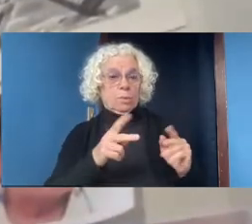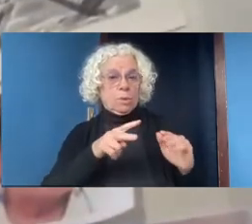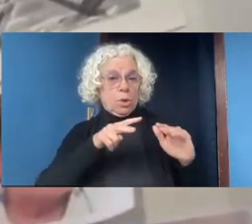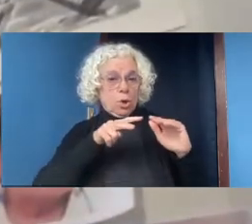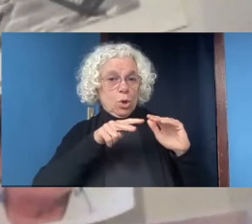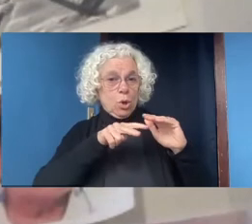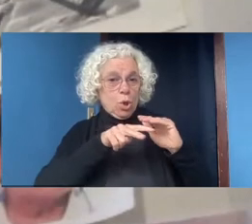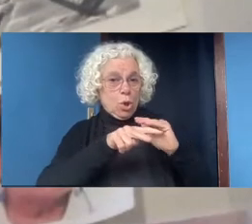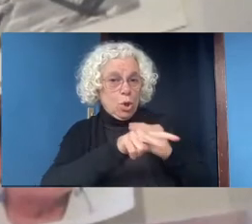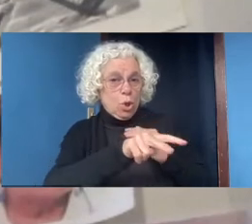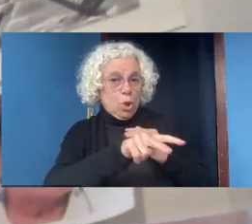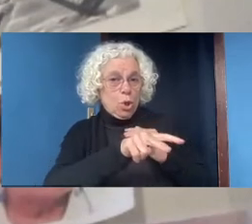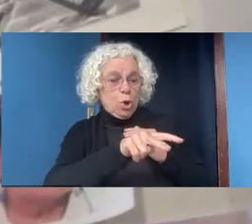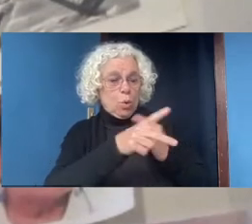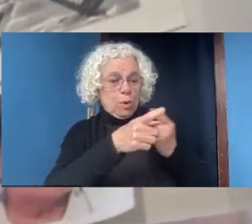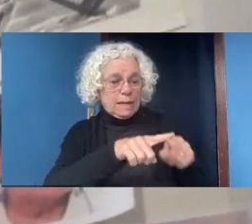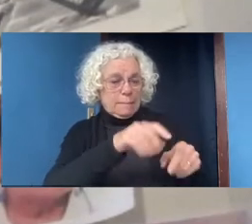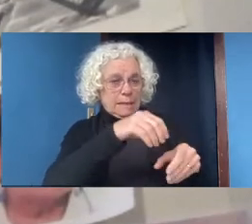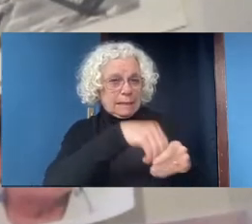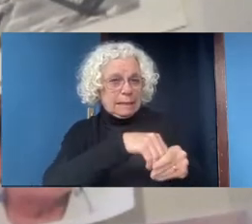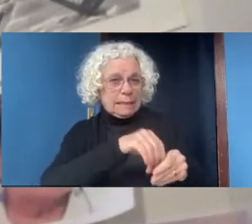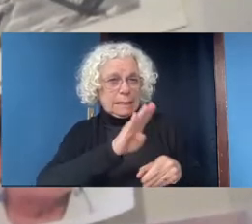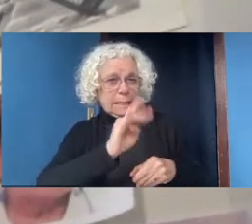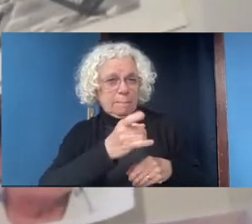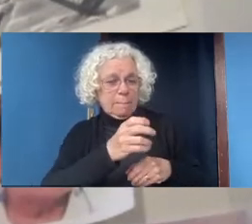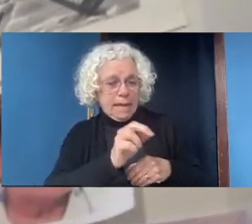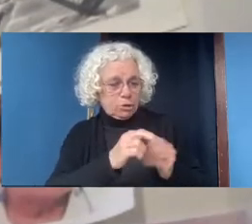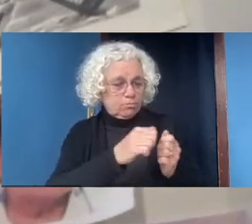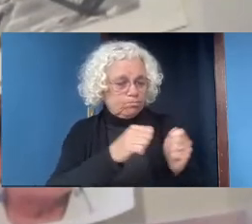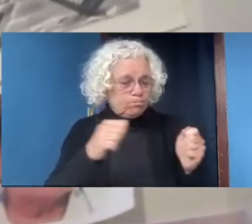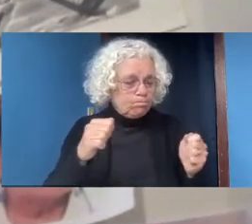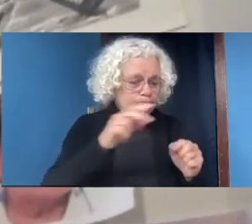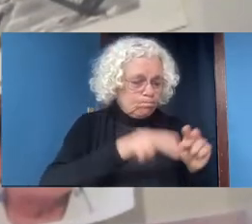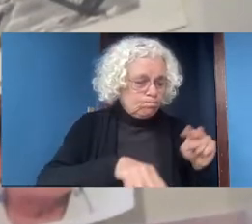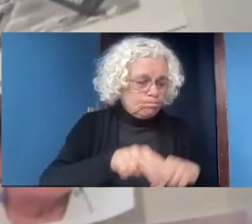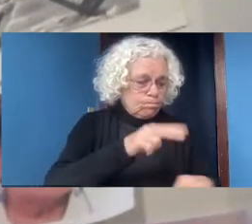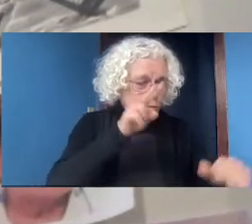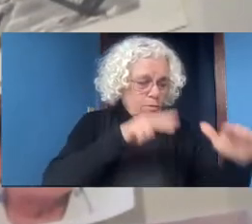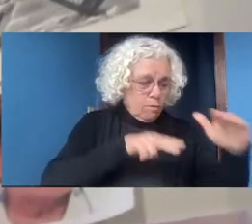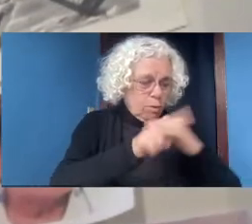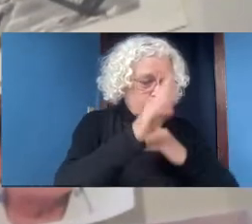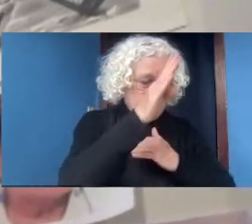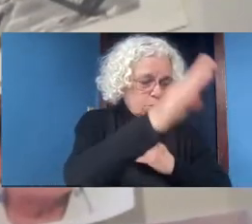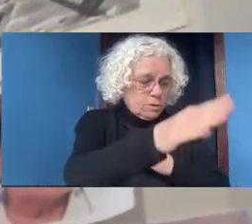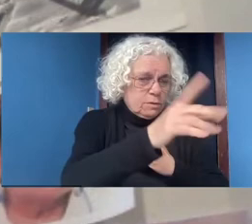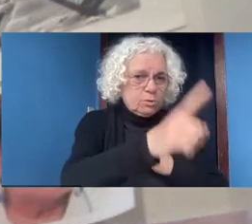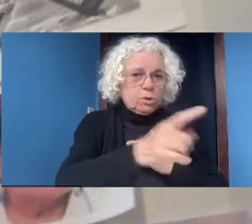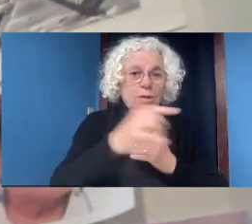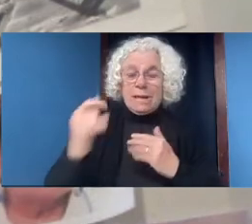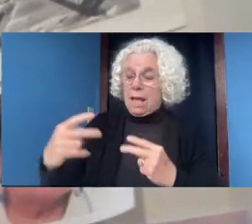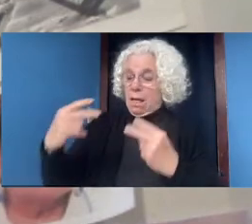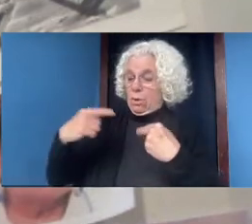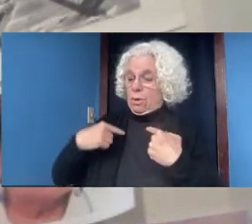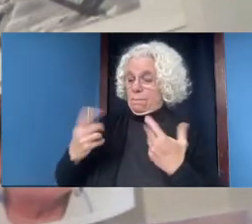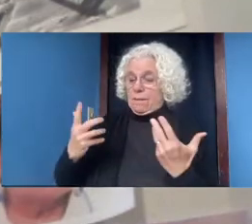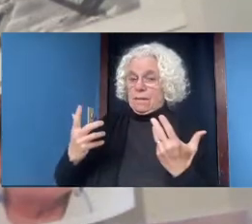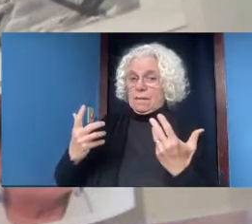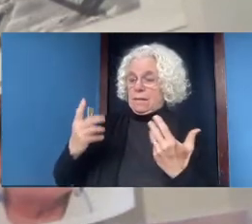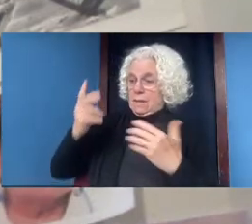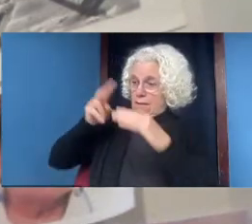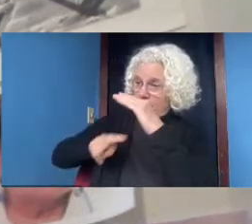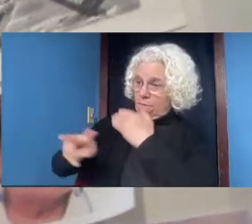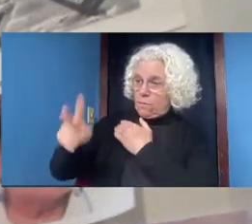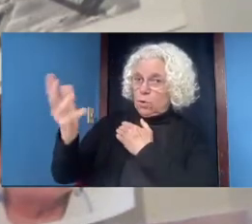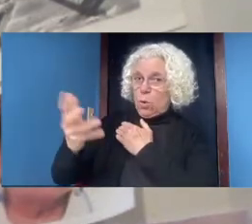blood. Now look at me and see what our tomorrows hold. We lie together,